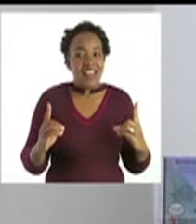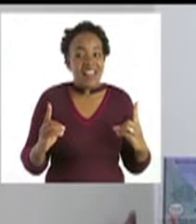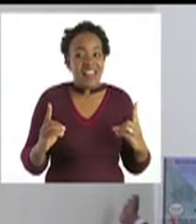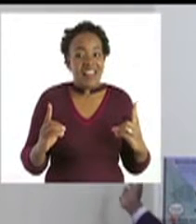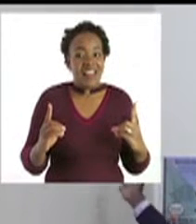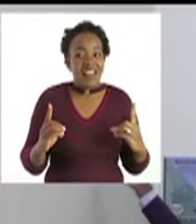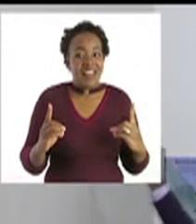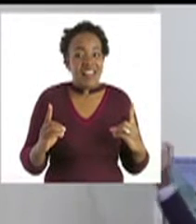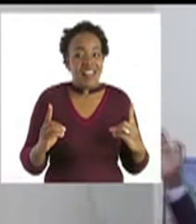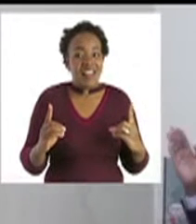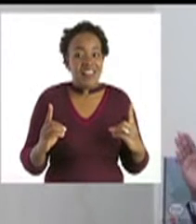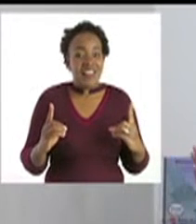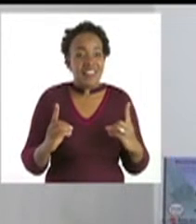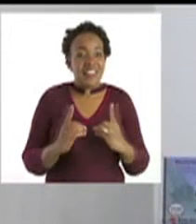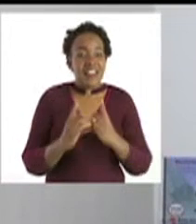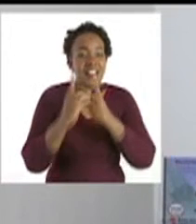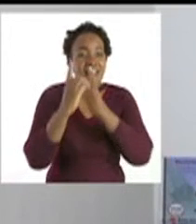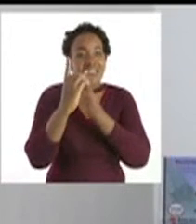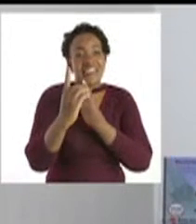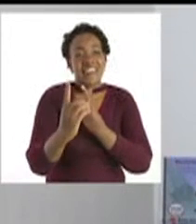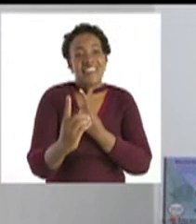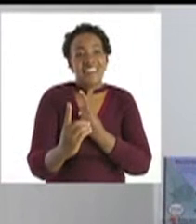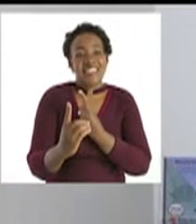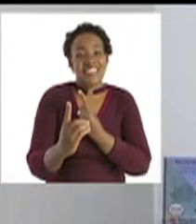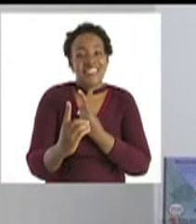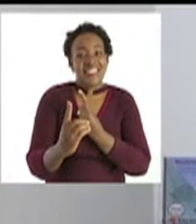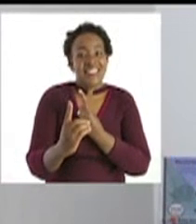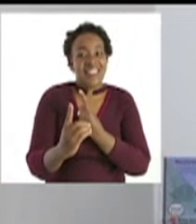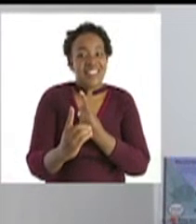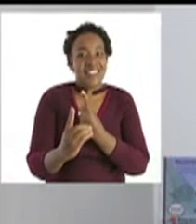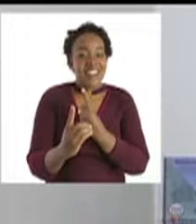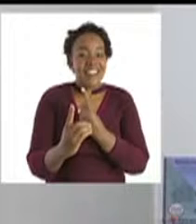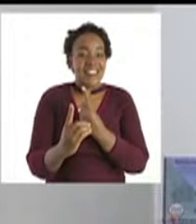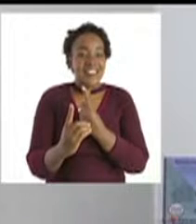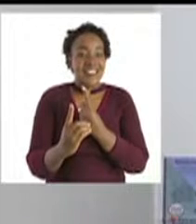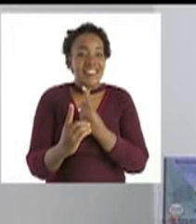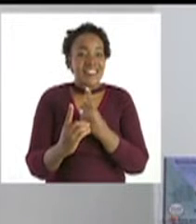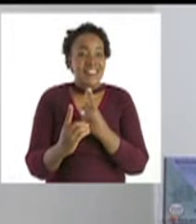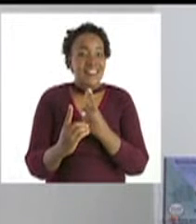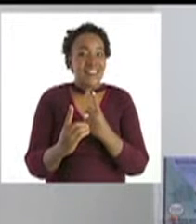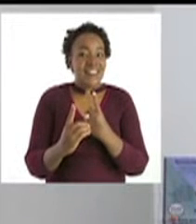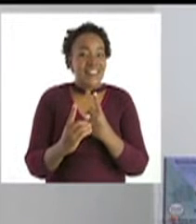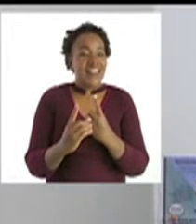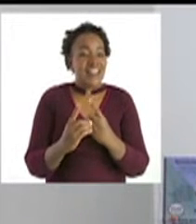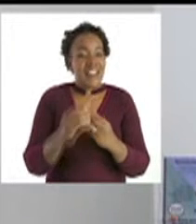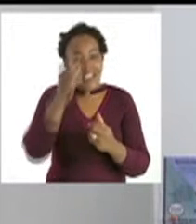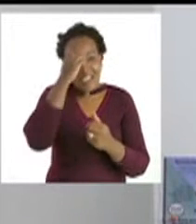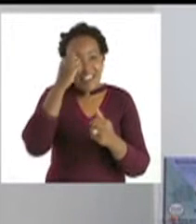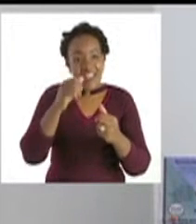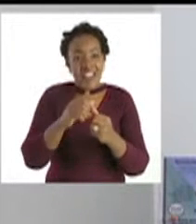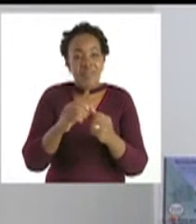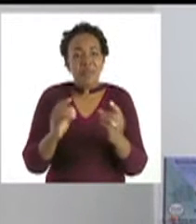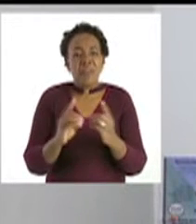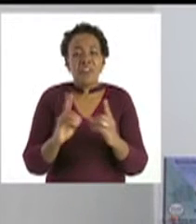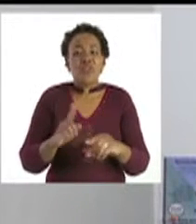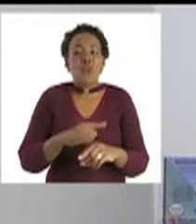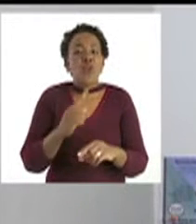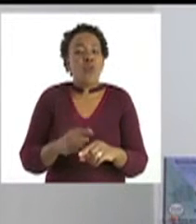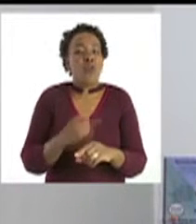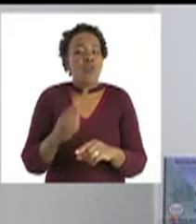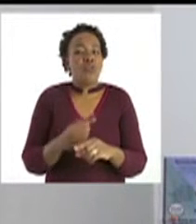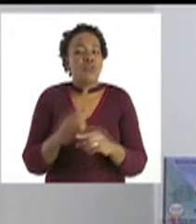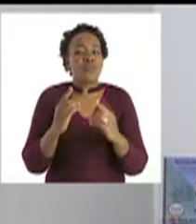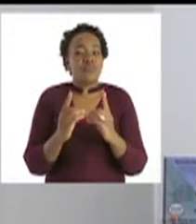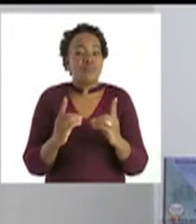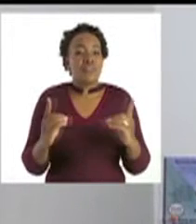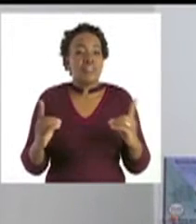and we also do it in front. Okay, Remember to social distance and to